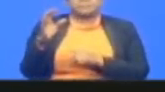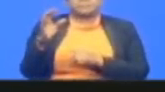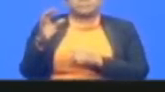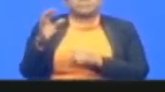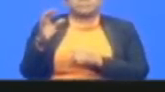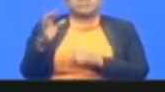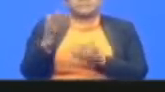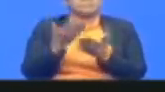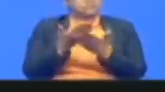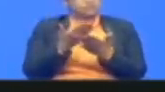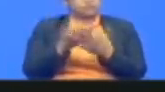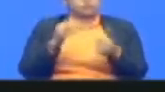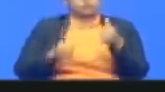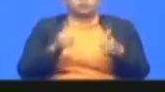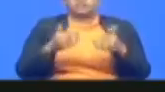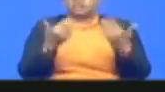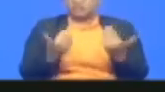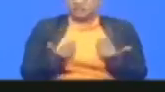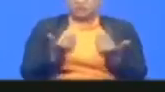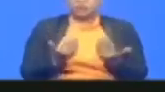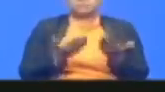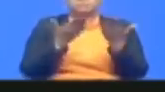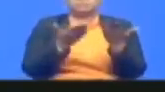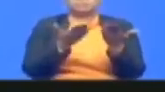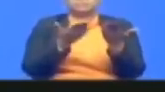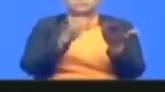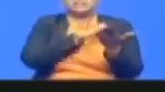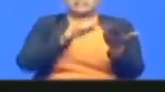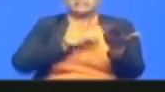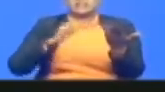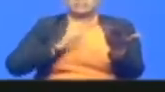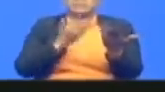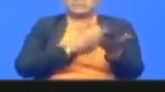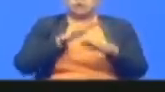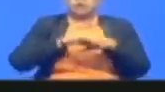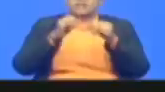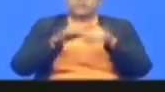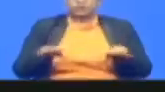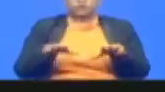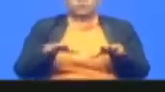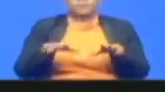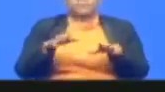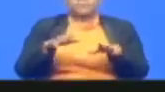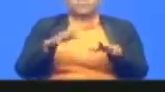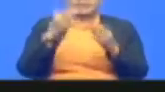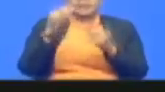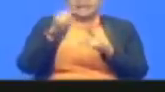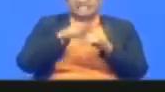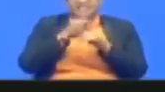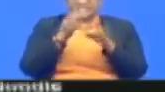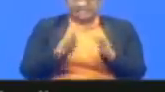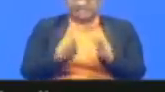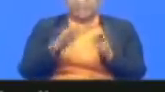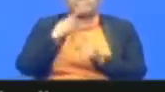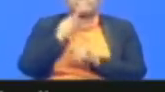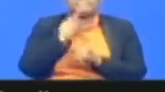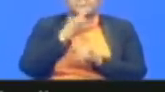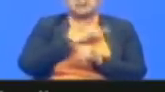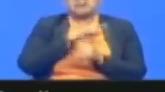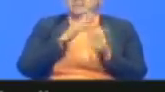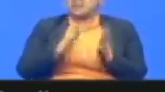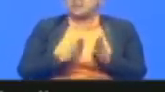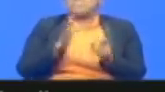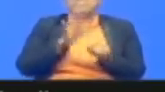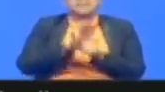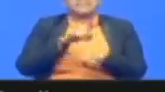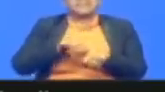In the petition, which is now in the hands of the Senate Committee on Devolution, the activist claims the governor has unprocedurally